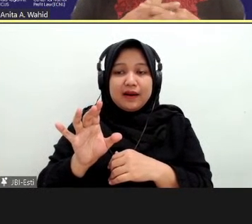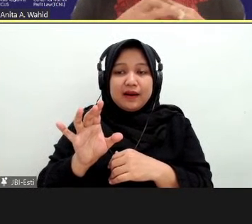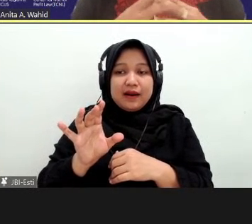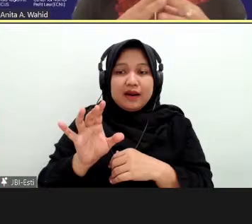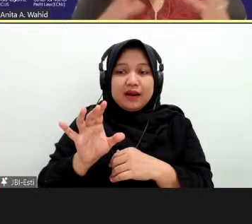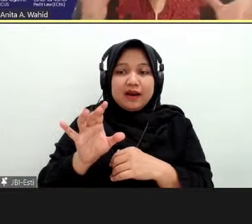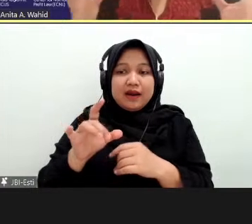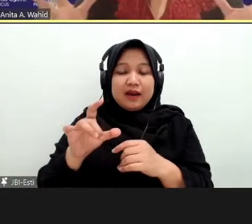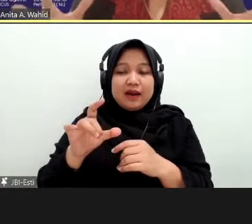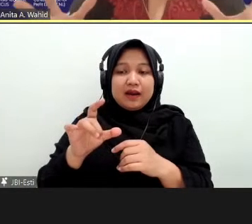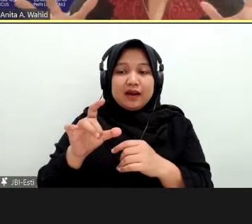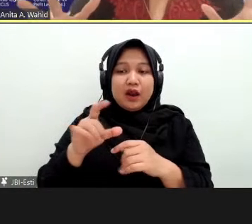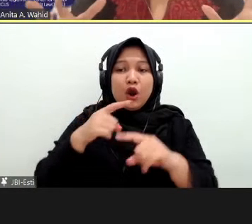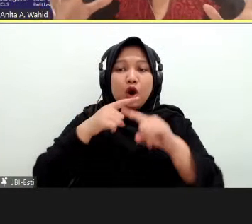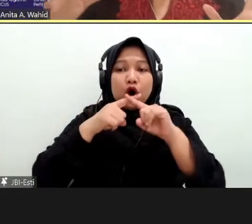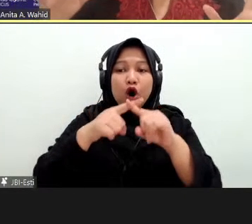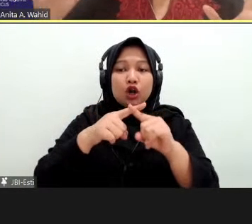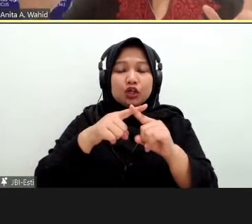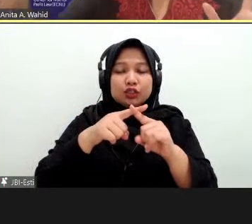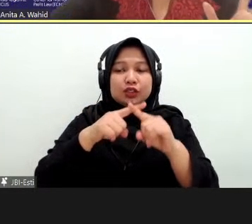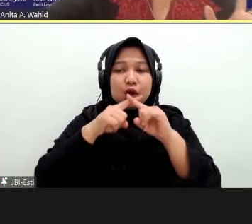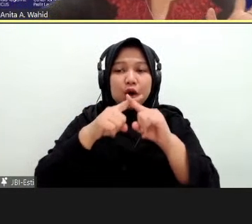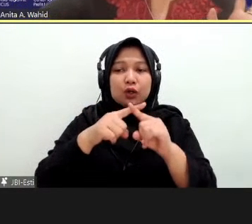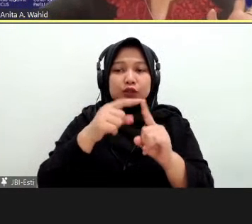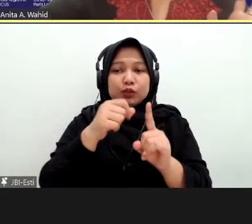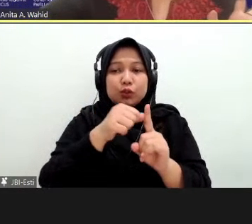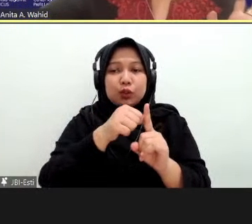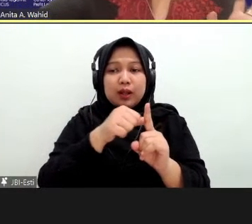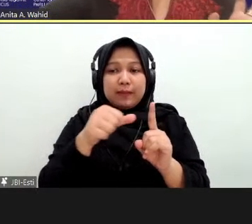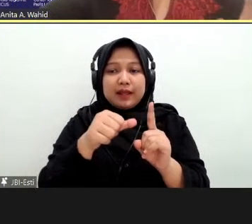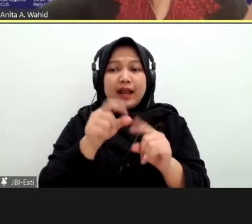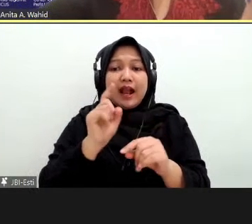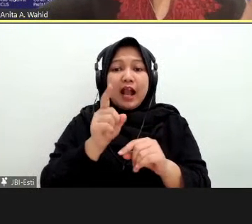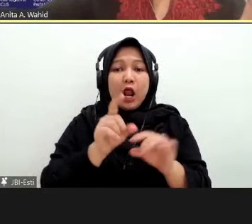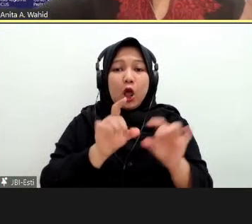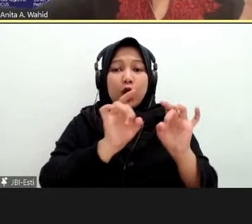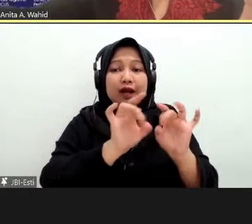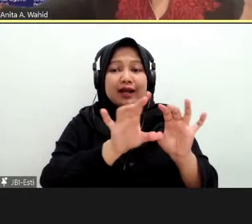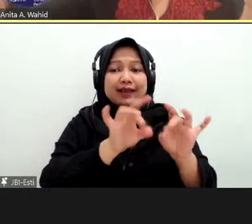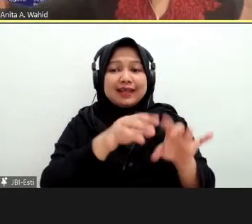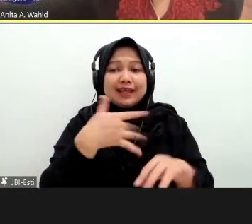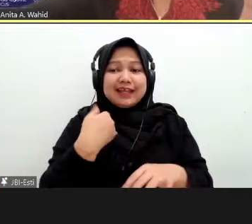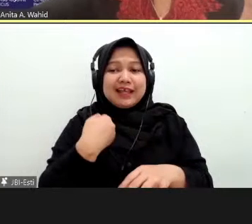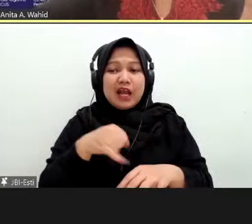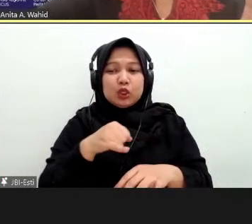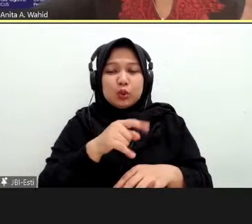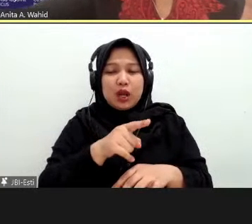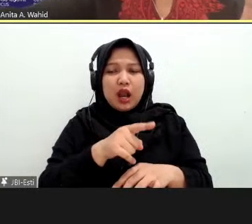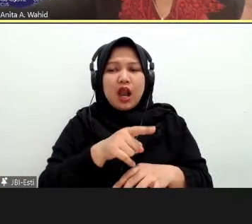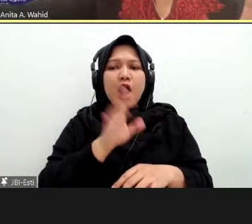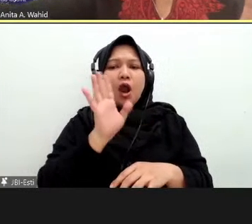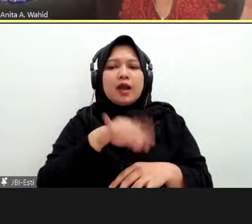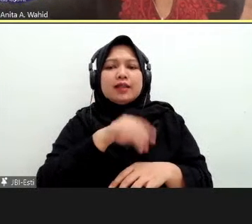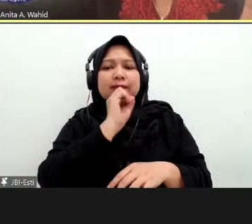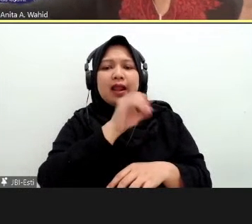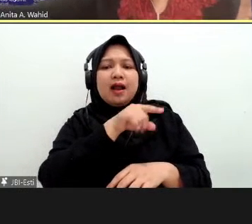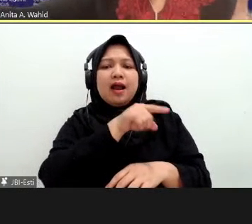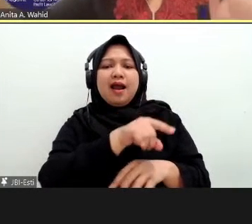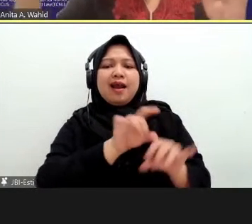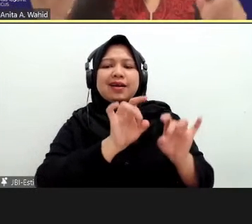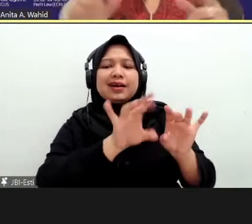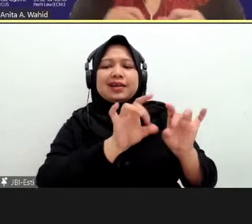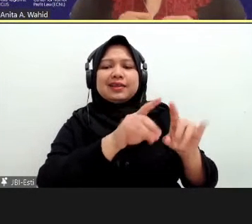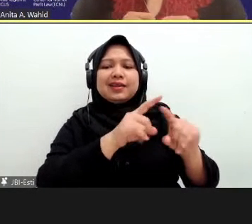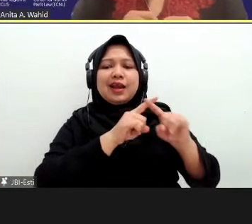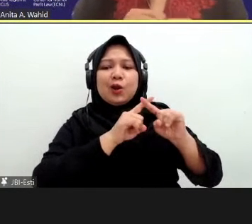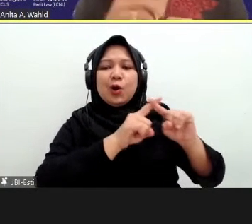for example, if you dislike with one special or criticisms, they will say